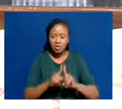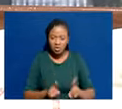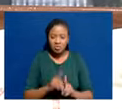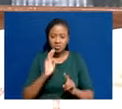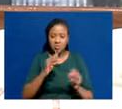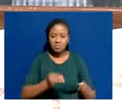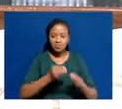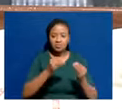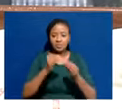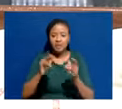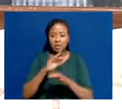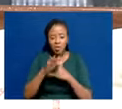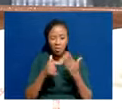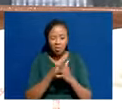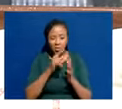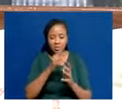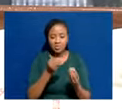deal with this from the primary level.